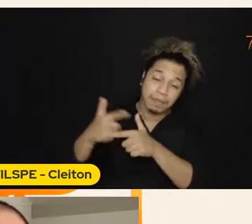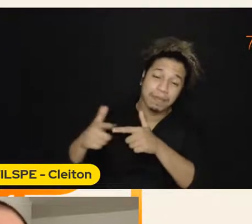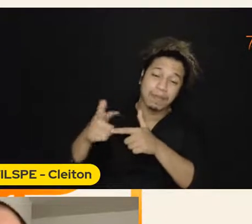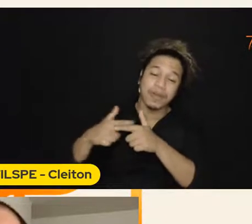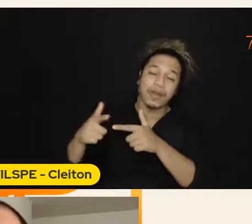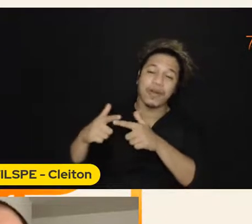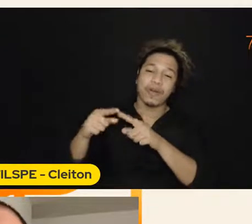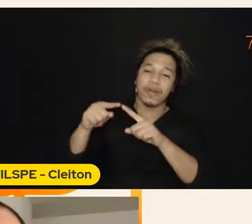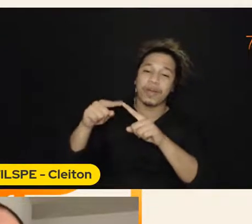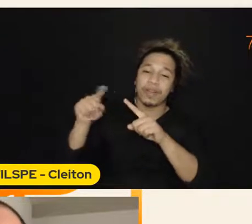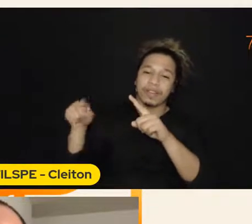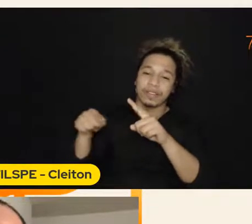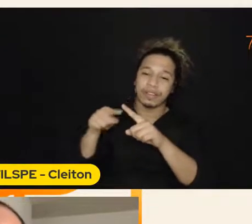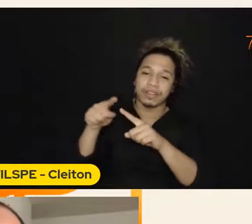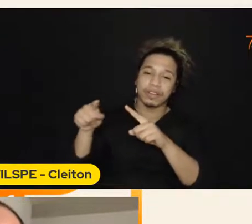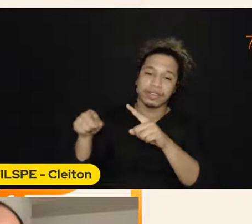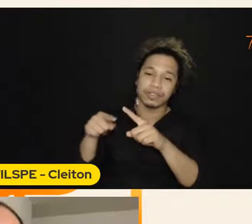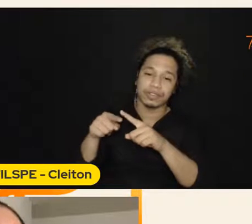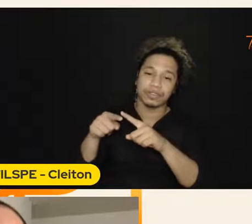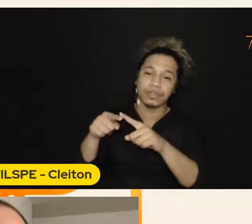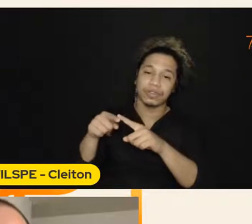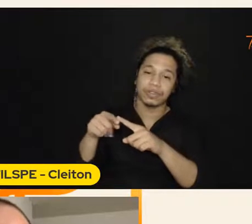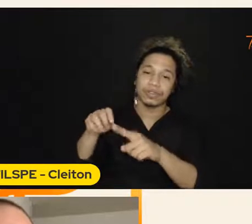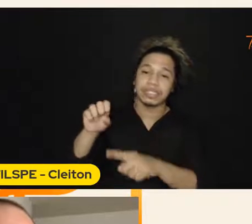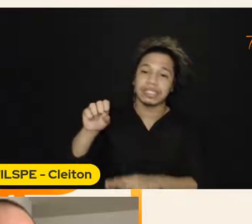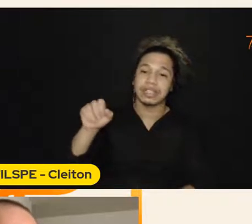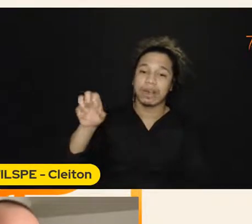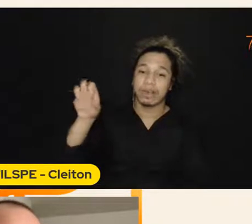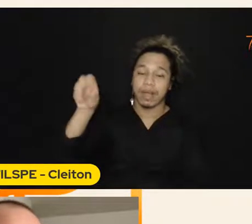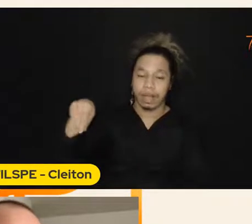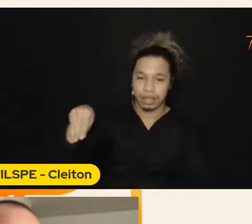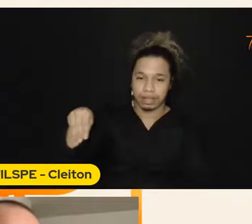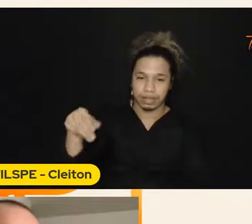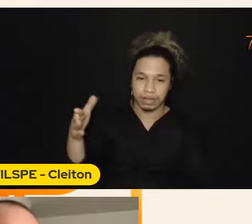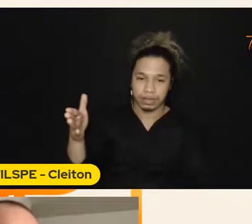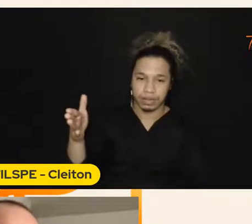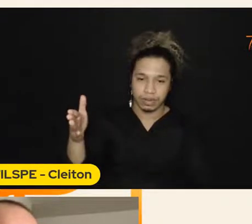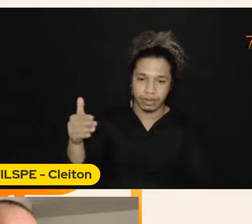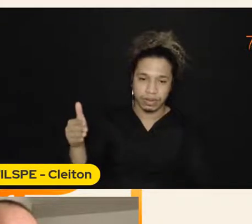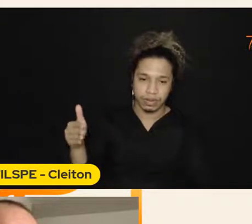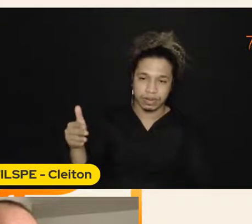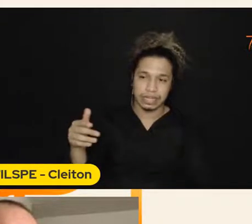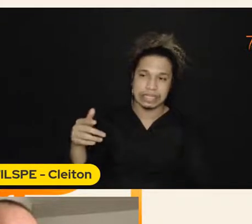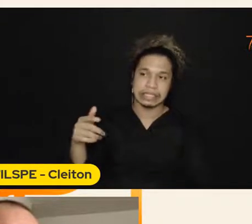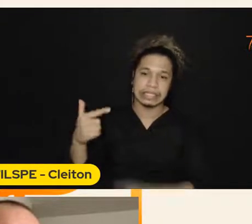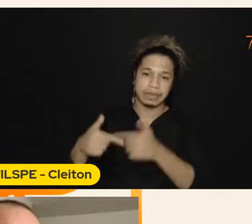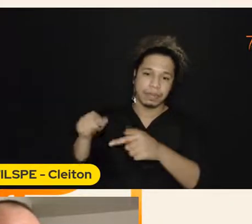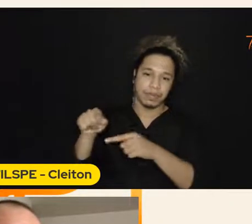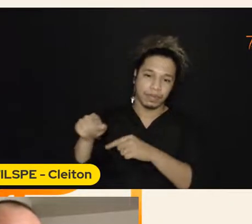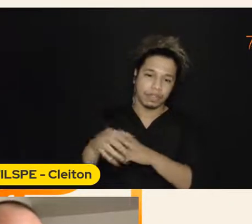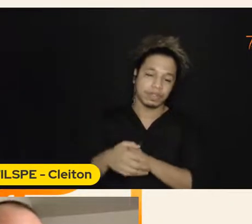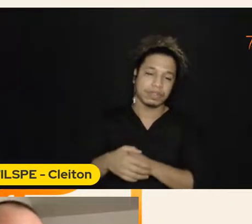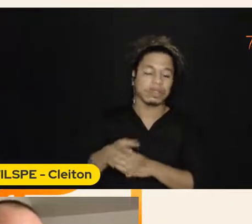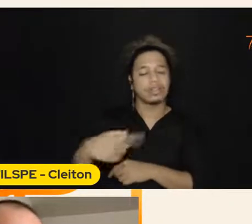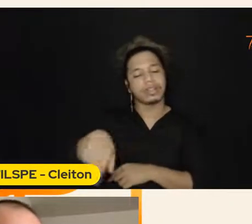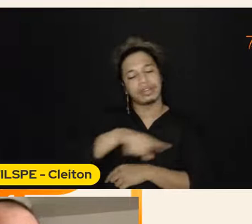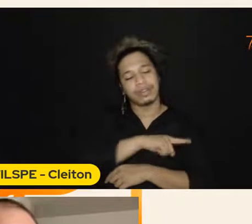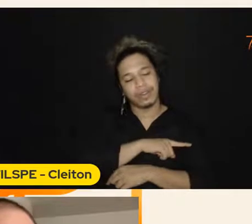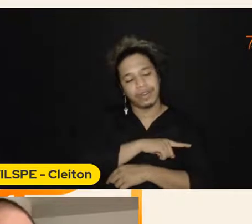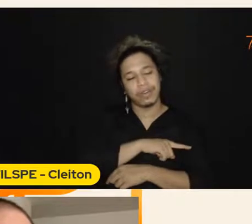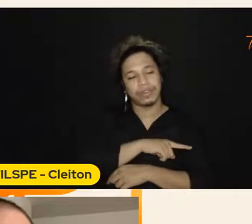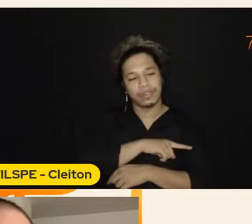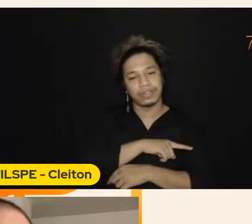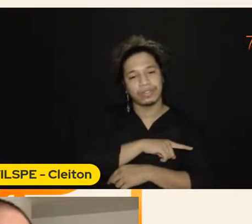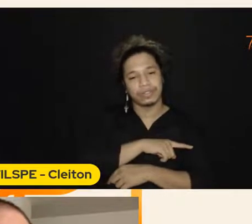salmon. We pair them and we offer students different ways to perceive and to learn in